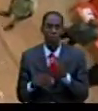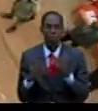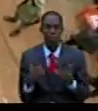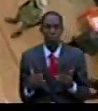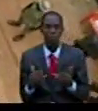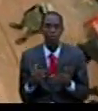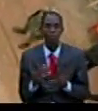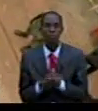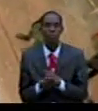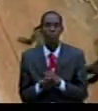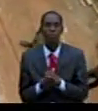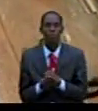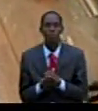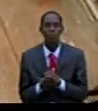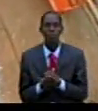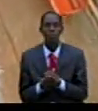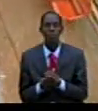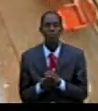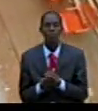We have some